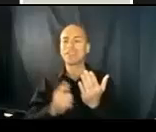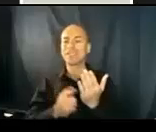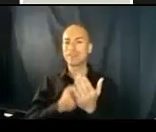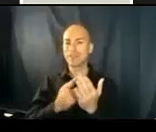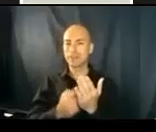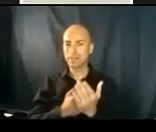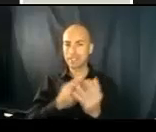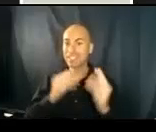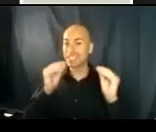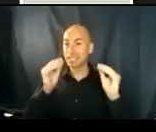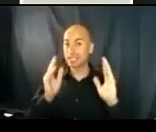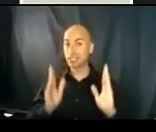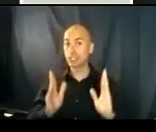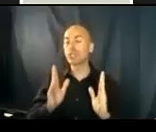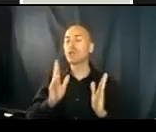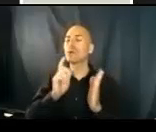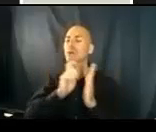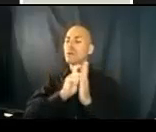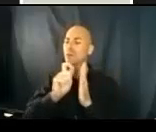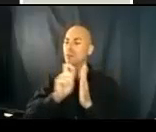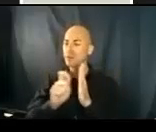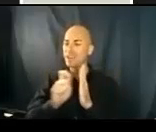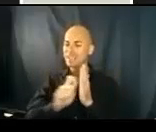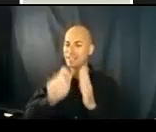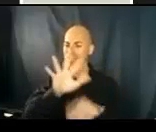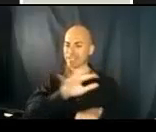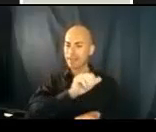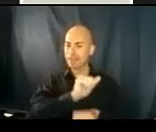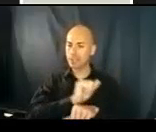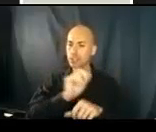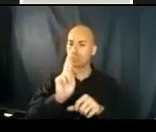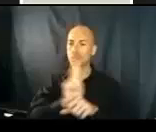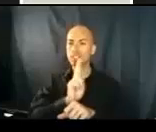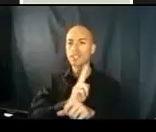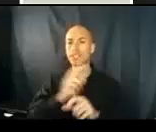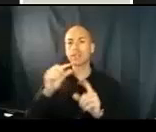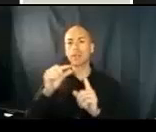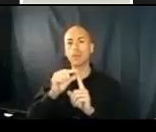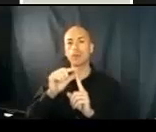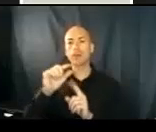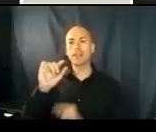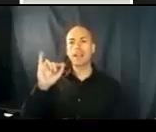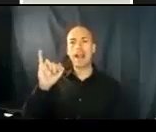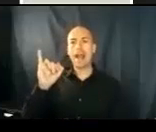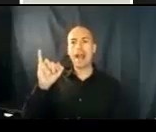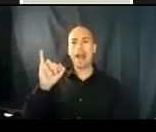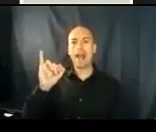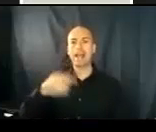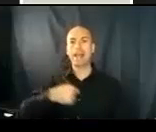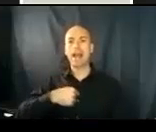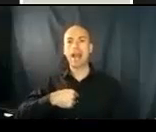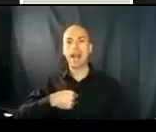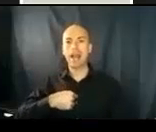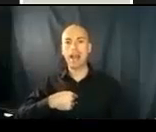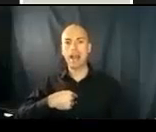write assignments and content using the I, right? Because we're there writing and we want that voice to be out